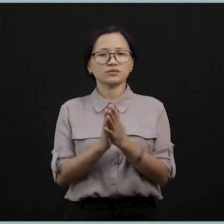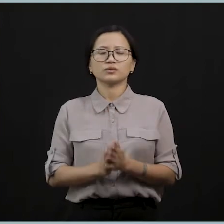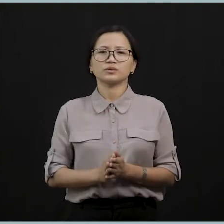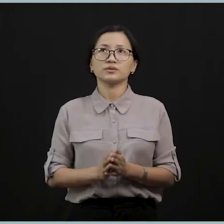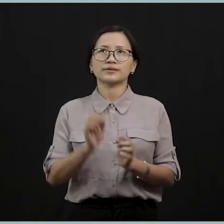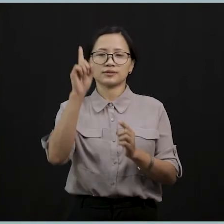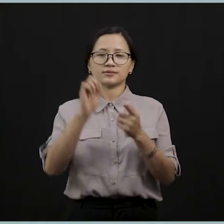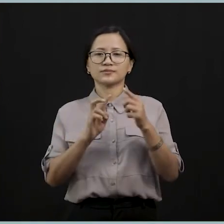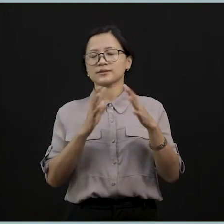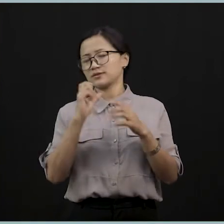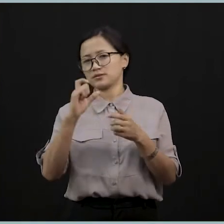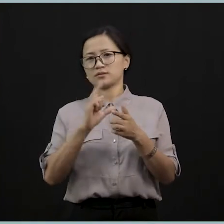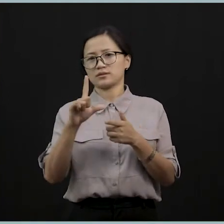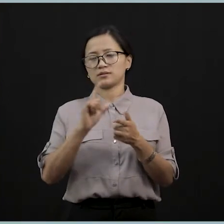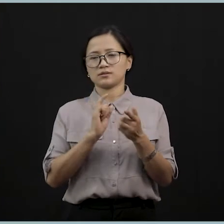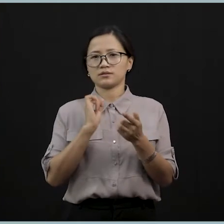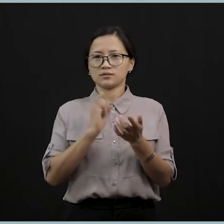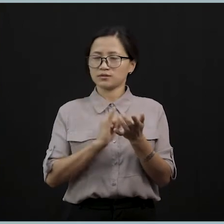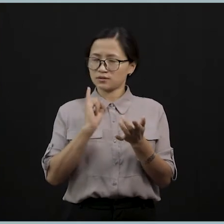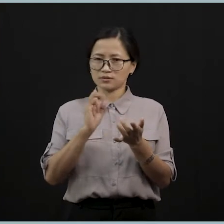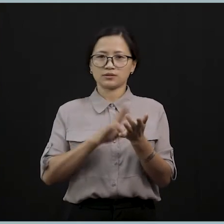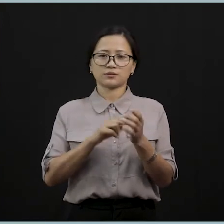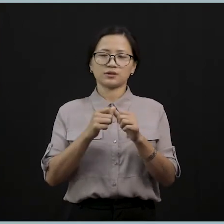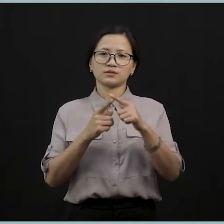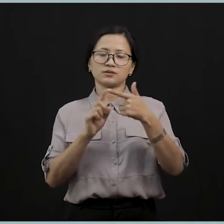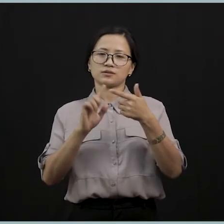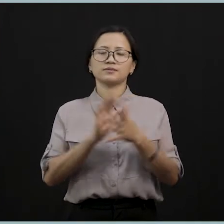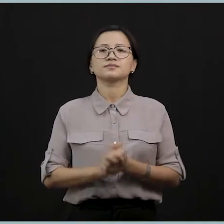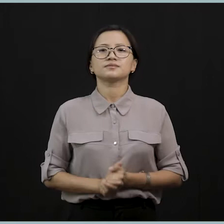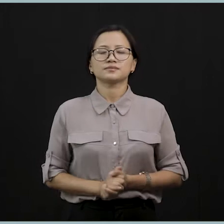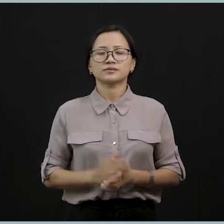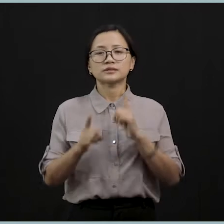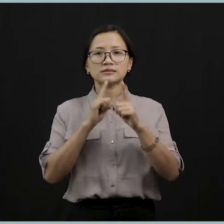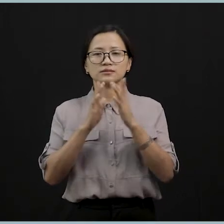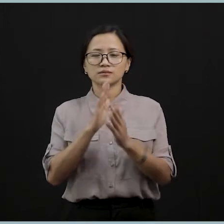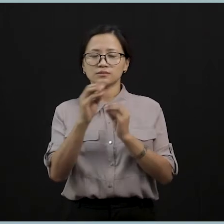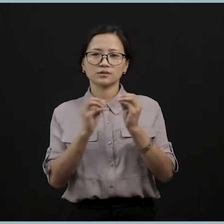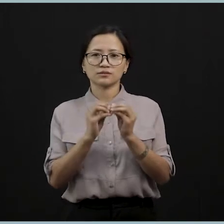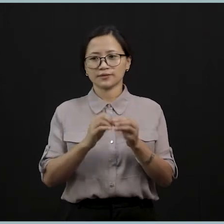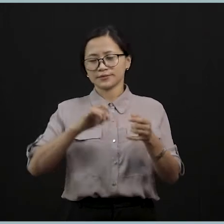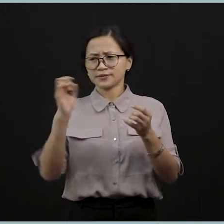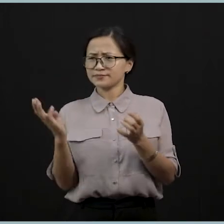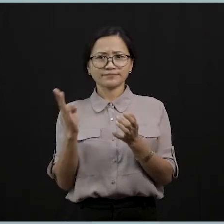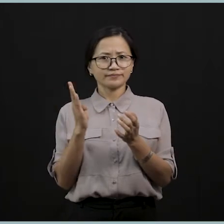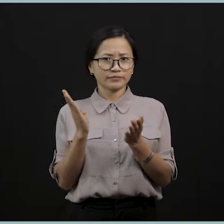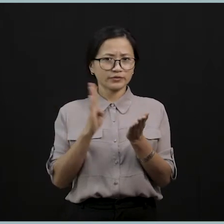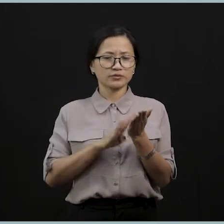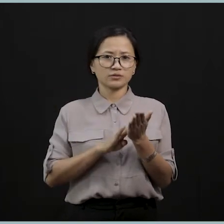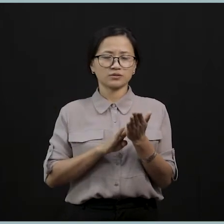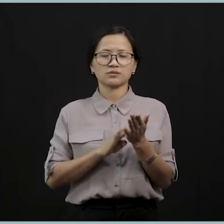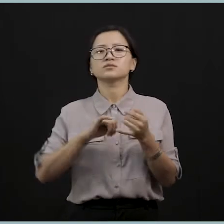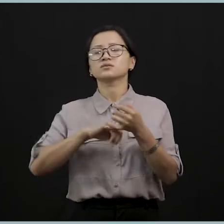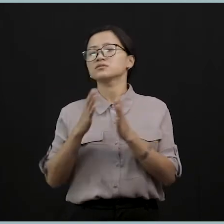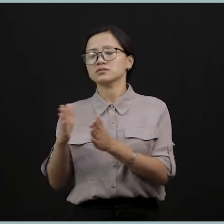okay. But students, see, we have discussed about seasons, right? In our previous chapters, we have